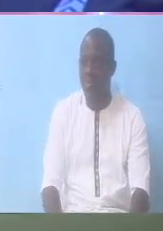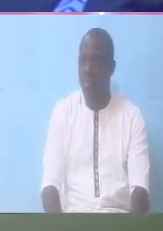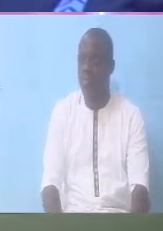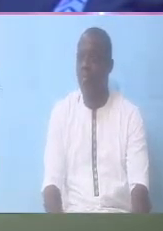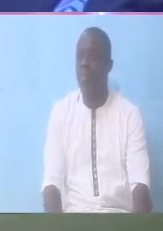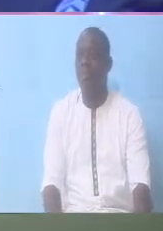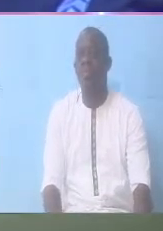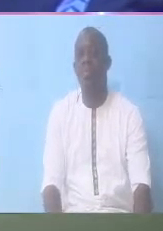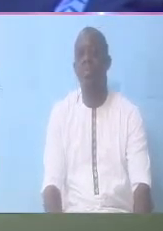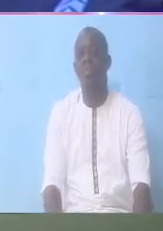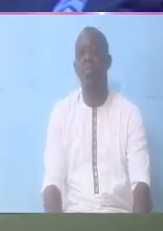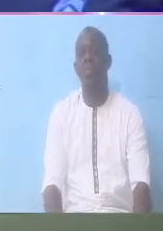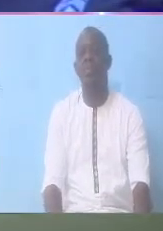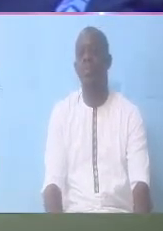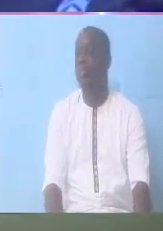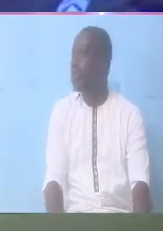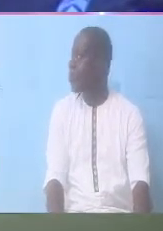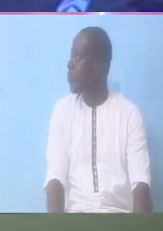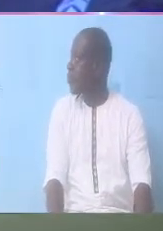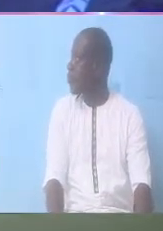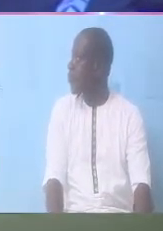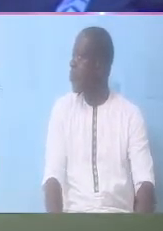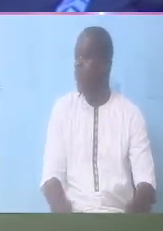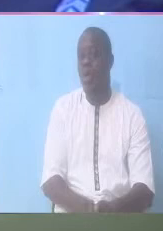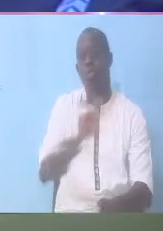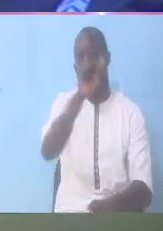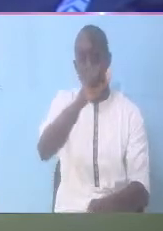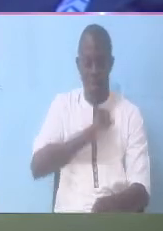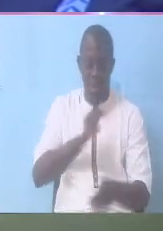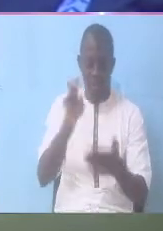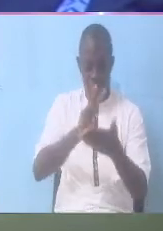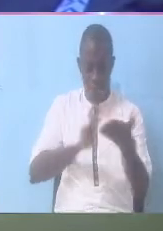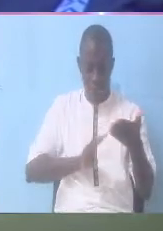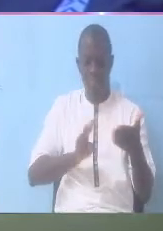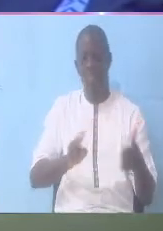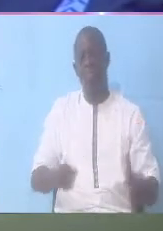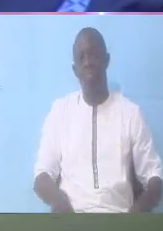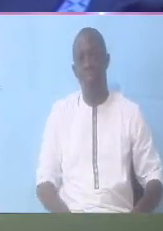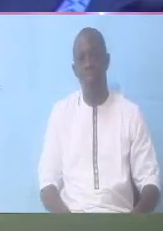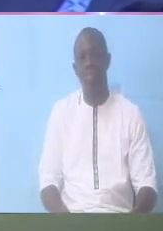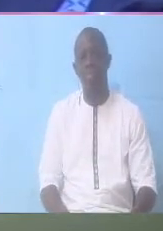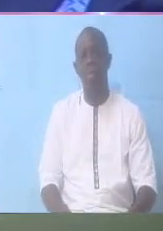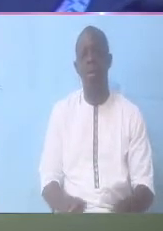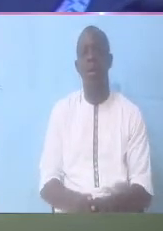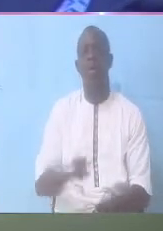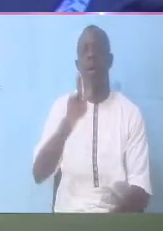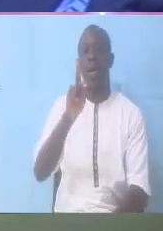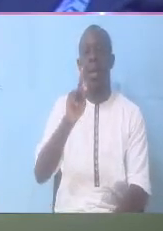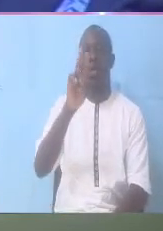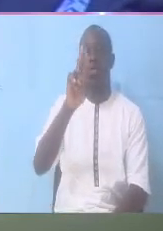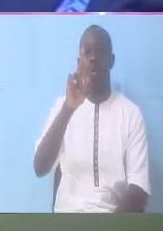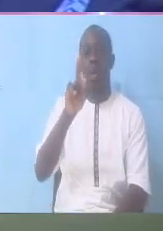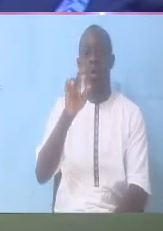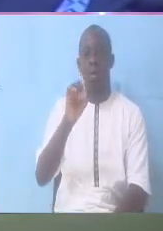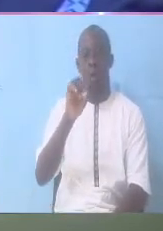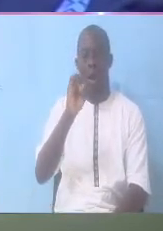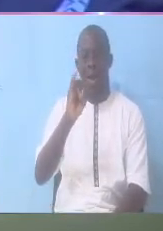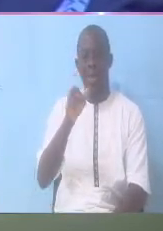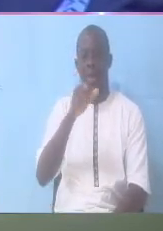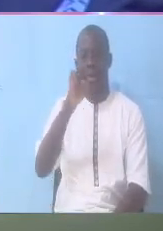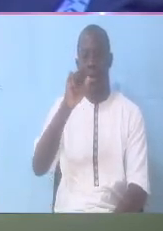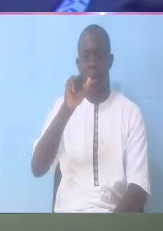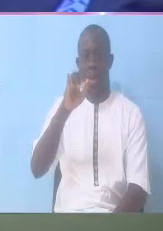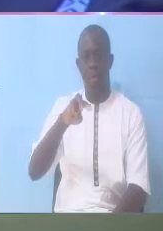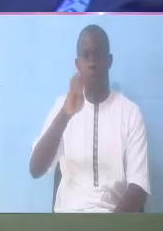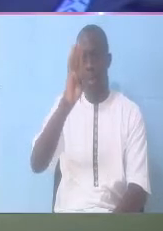Either way, sir. Read it out yourself. Kukoy Samba Sanyang. Kukoy Samba Sanyang.